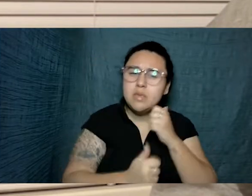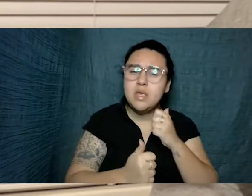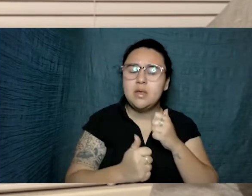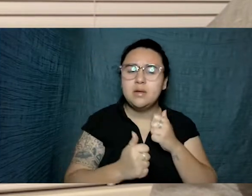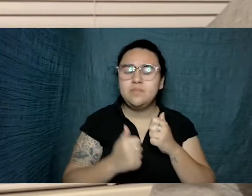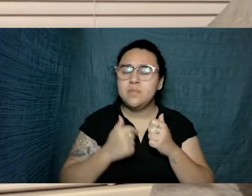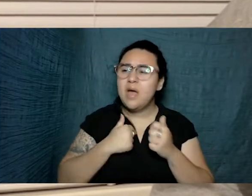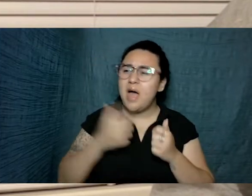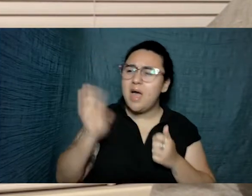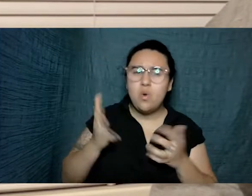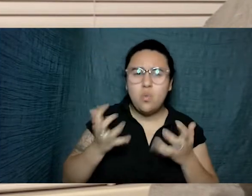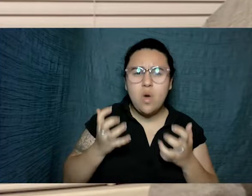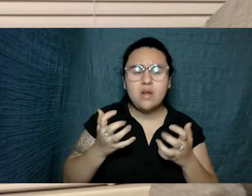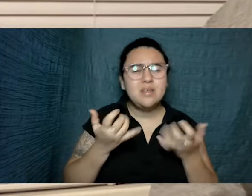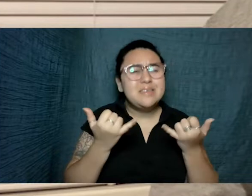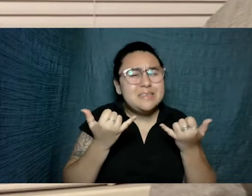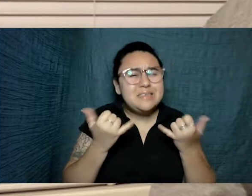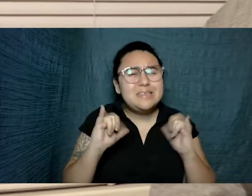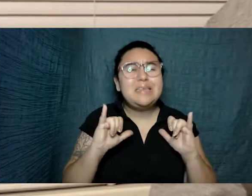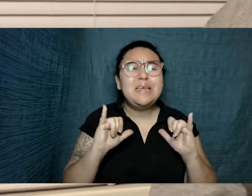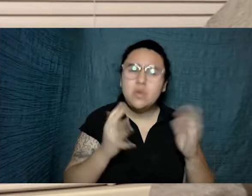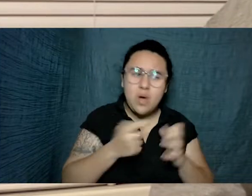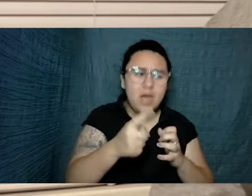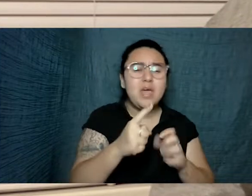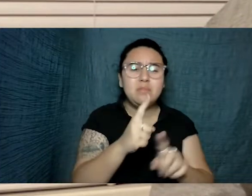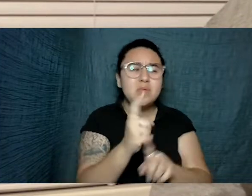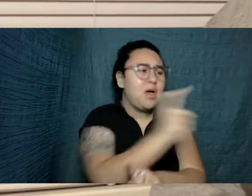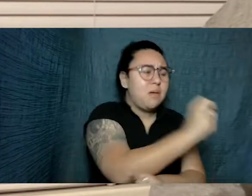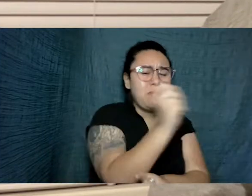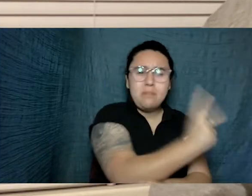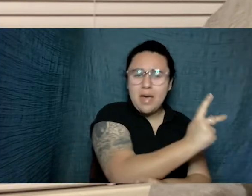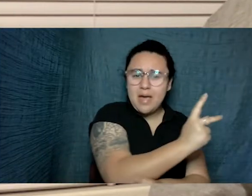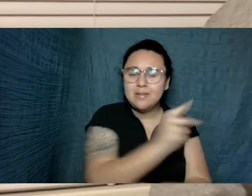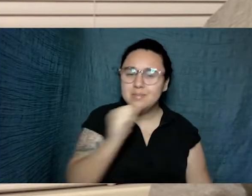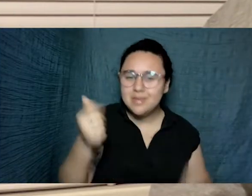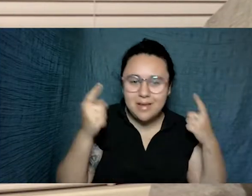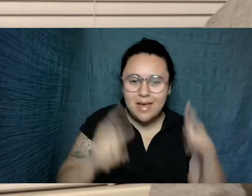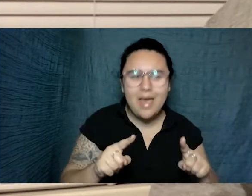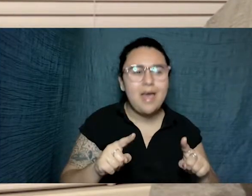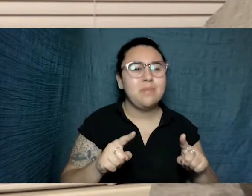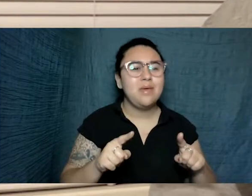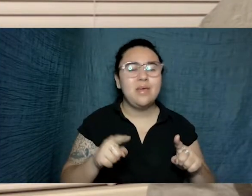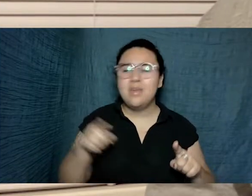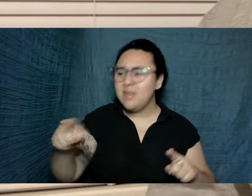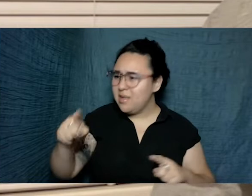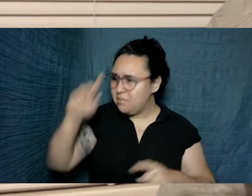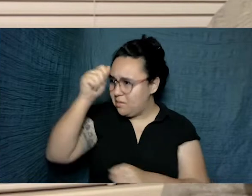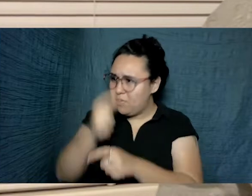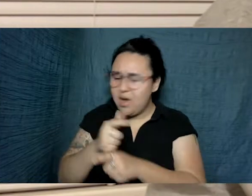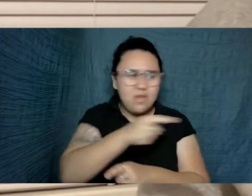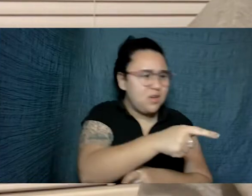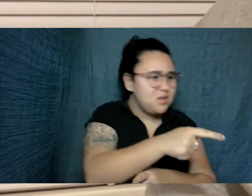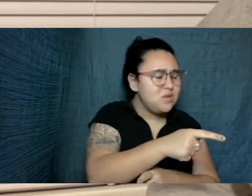still want, that boy to turn back. But he didn't, as you didn't, White Hawk. Both of you march into your destined fates